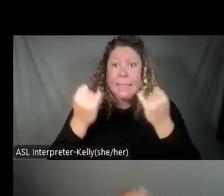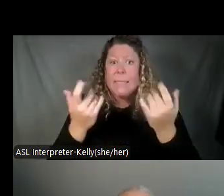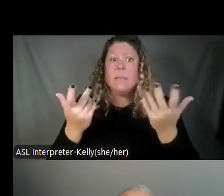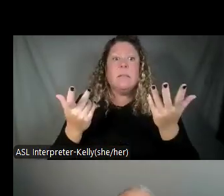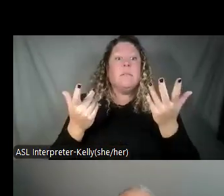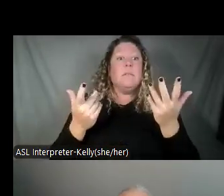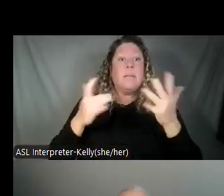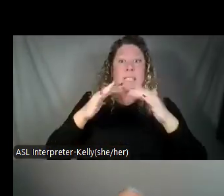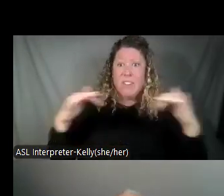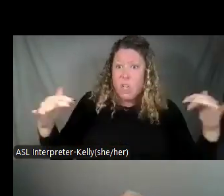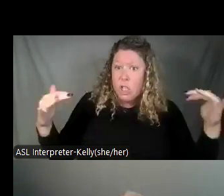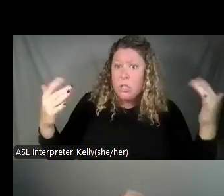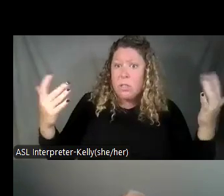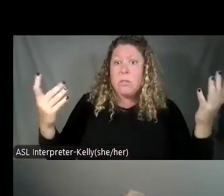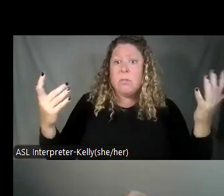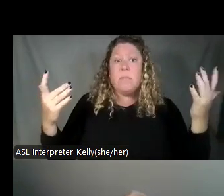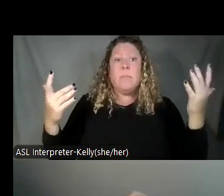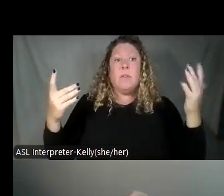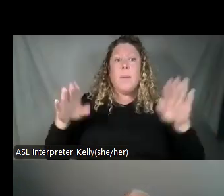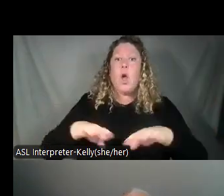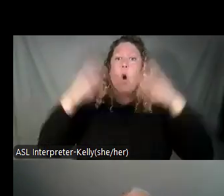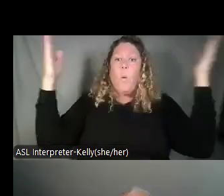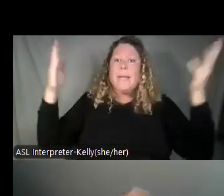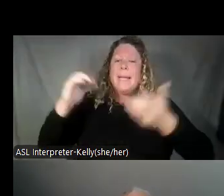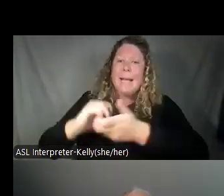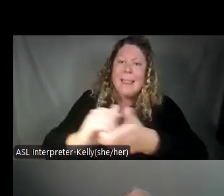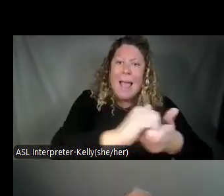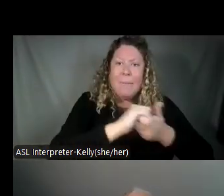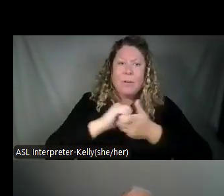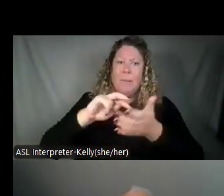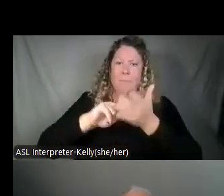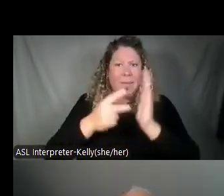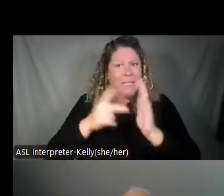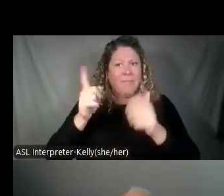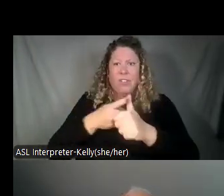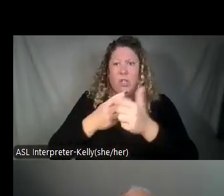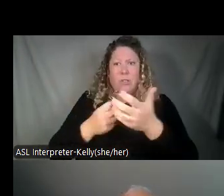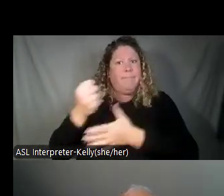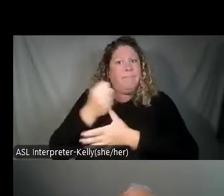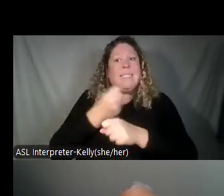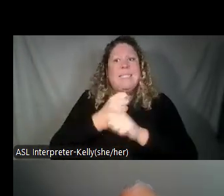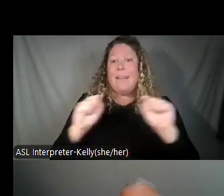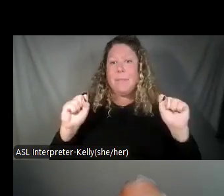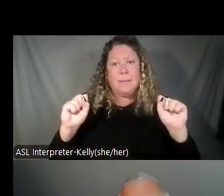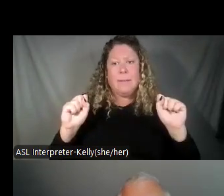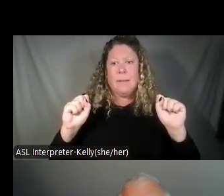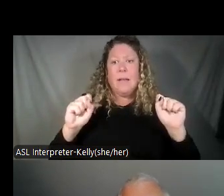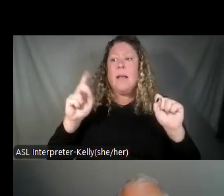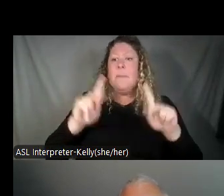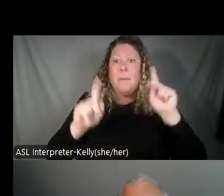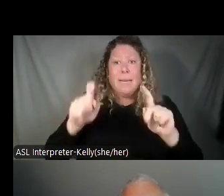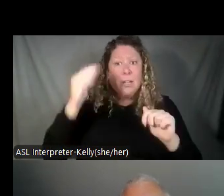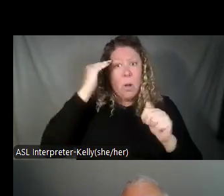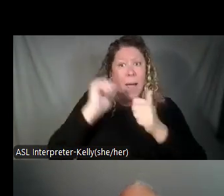and collaborative means there has to be an agreement of safety, that people need to know how to talk and